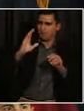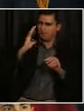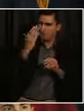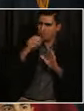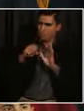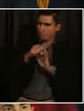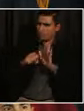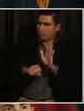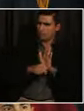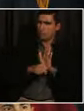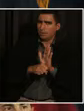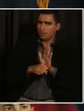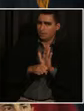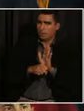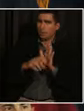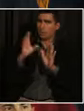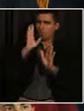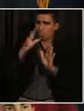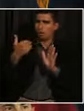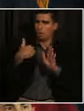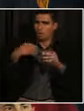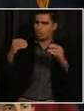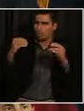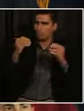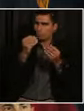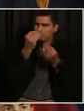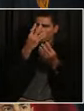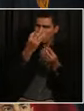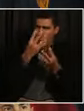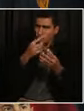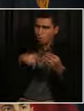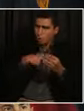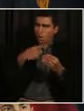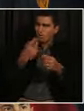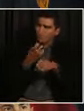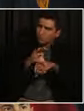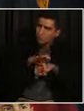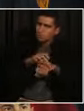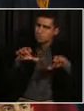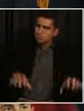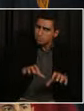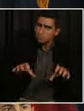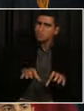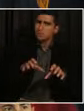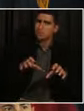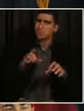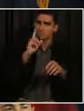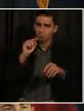have more information in terms of enforcing private businesses